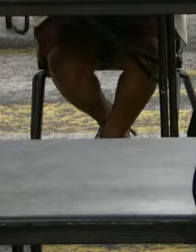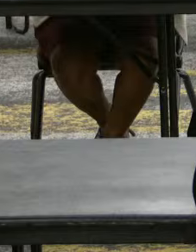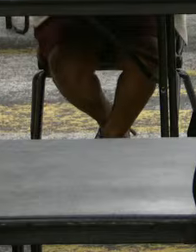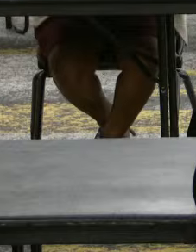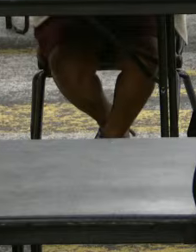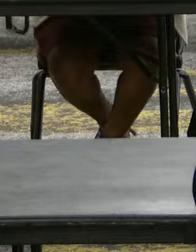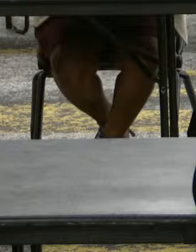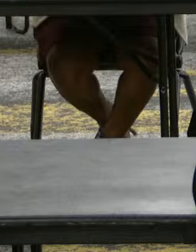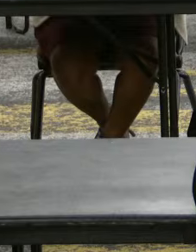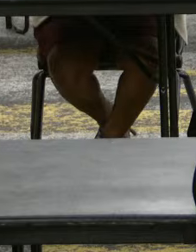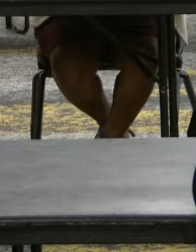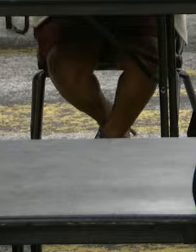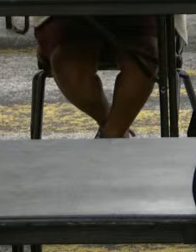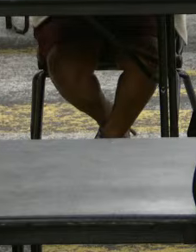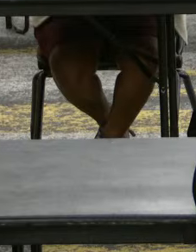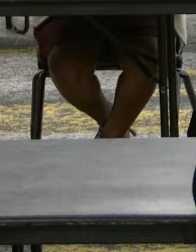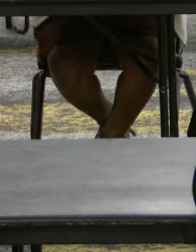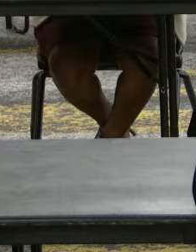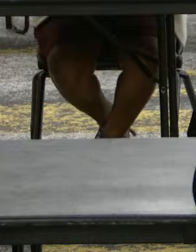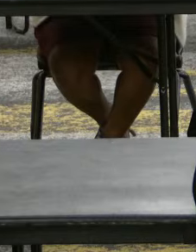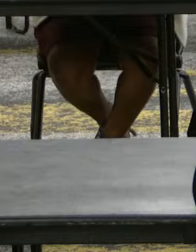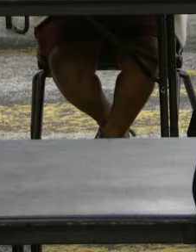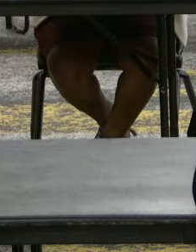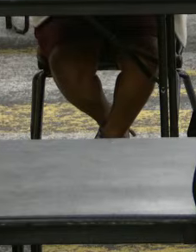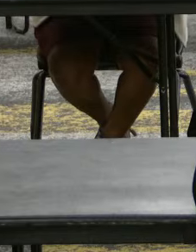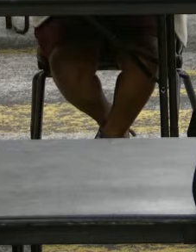I stated earlier, this board has reconfirmed that any